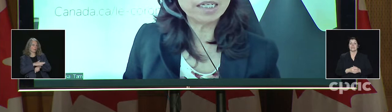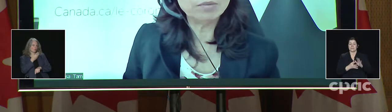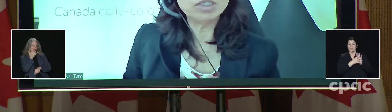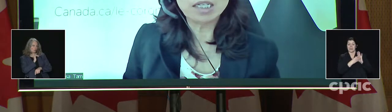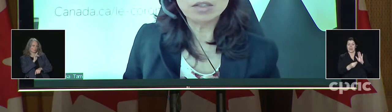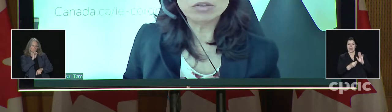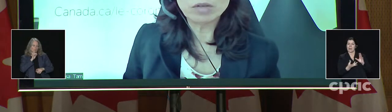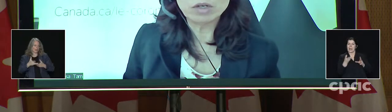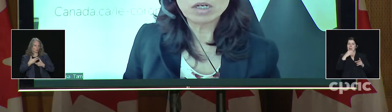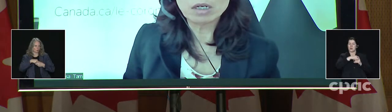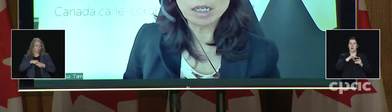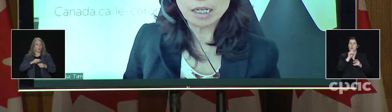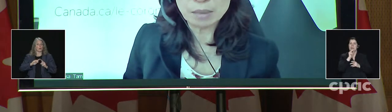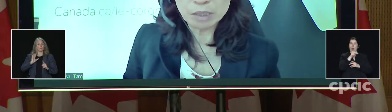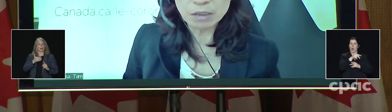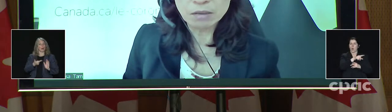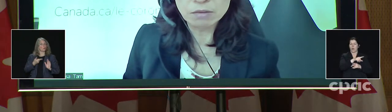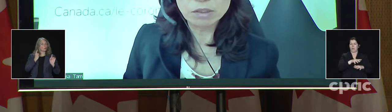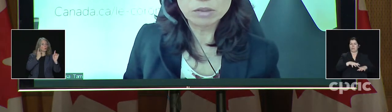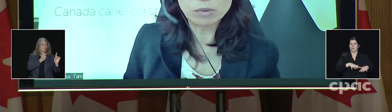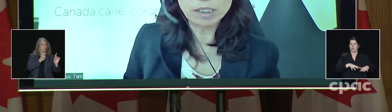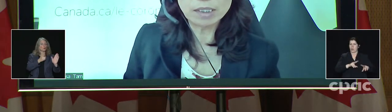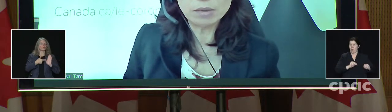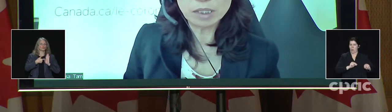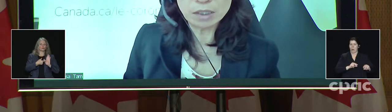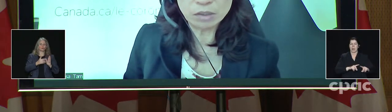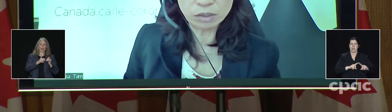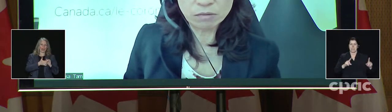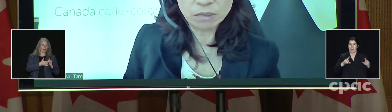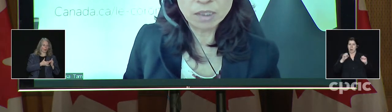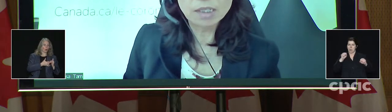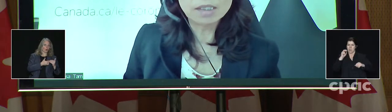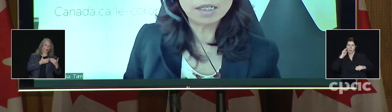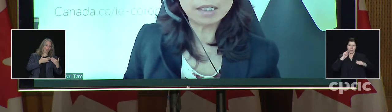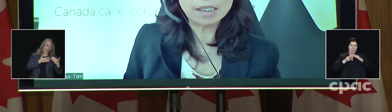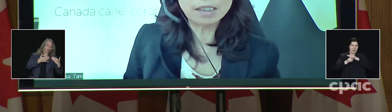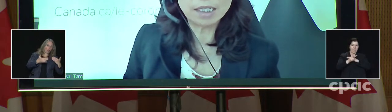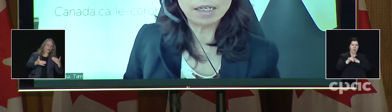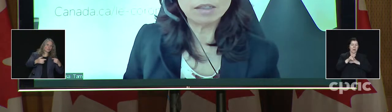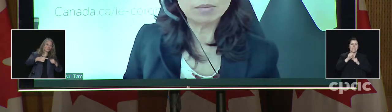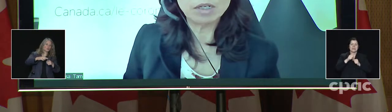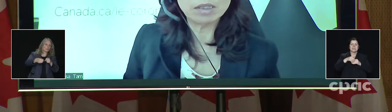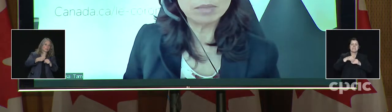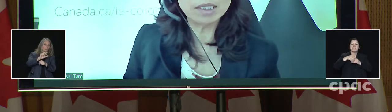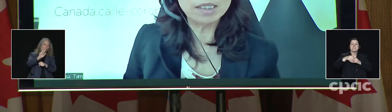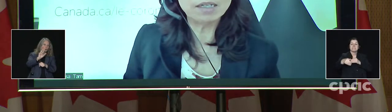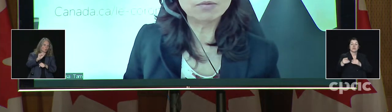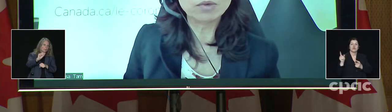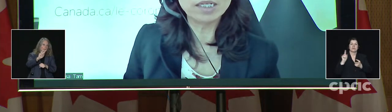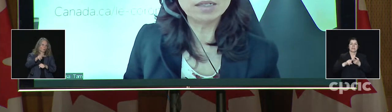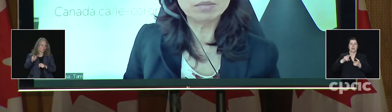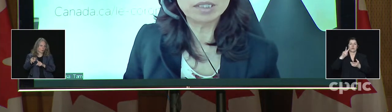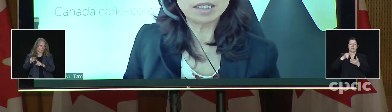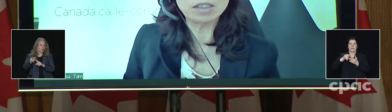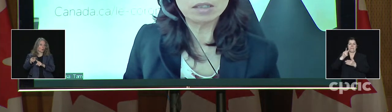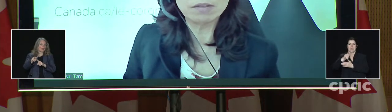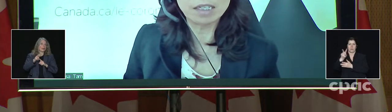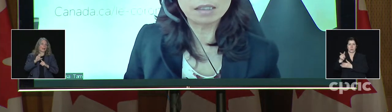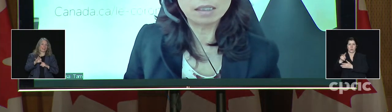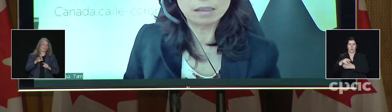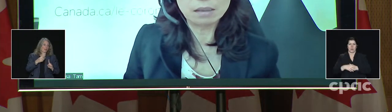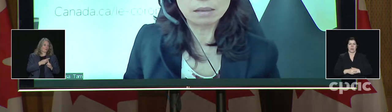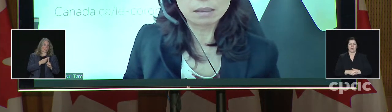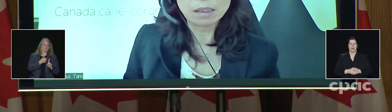But aims to illustrate what could happen through 2022, taking into account the possibility of waning protection